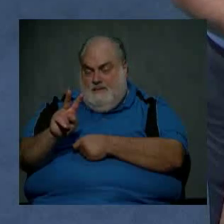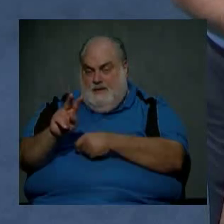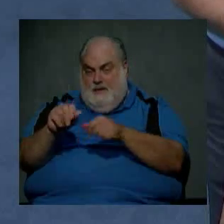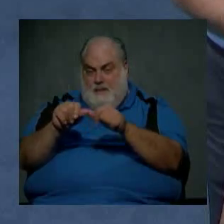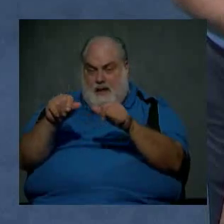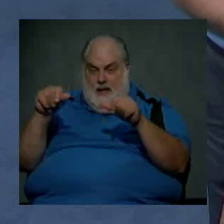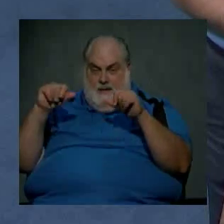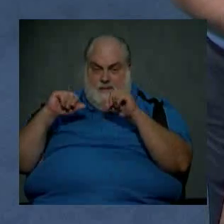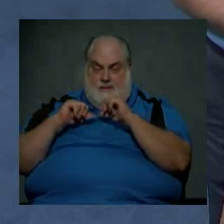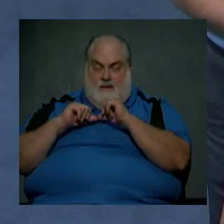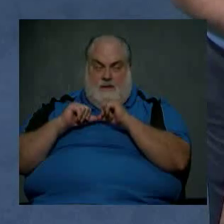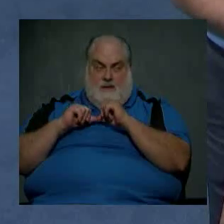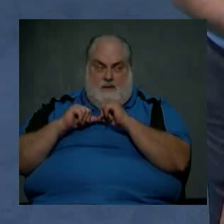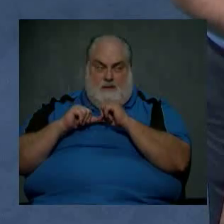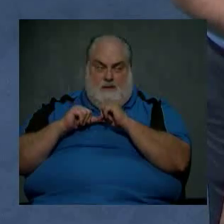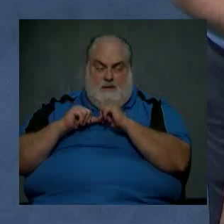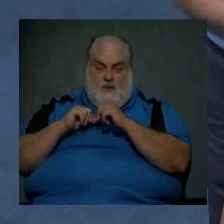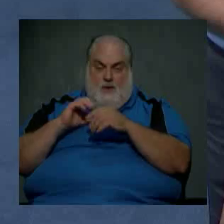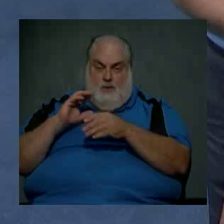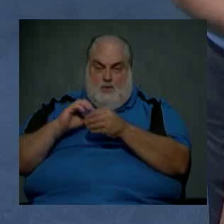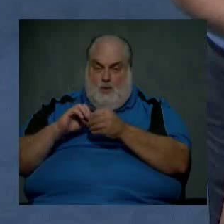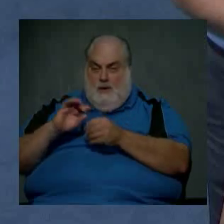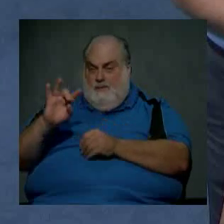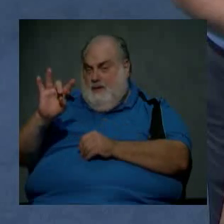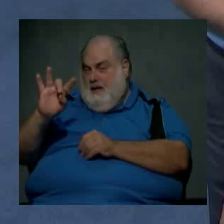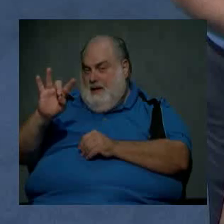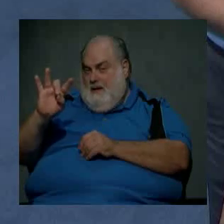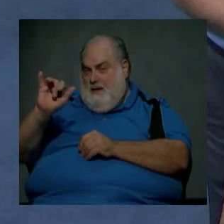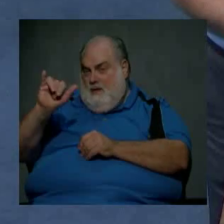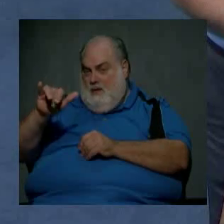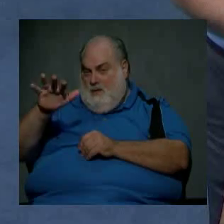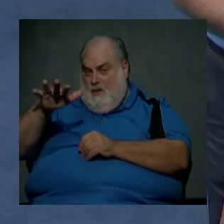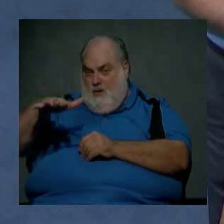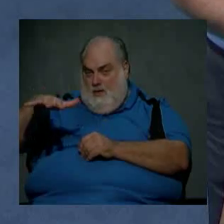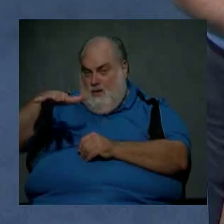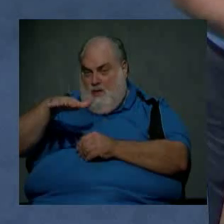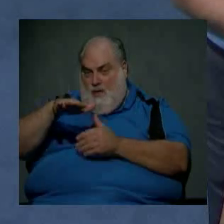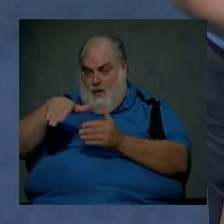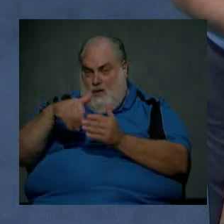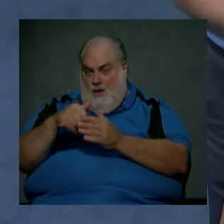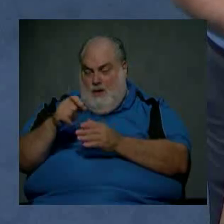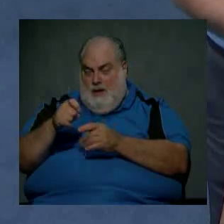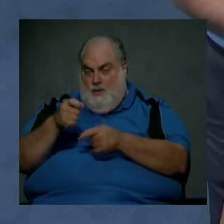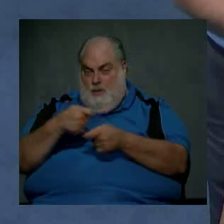there's 8 trees. They all need to be replaced.